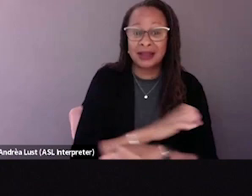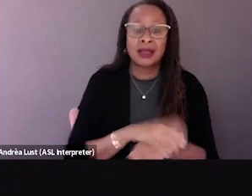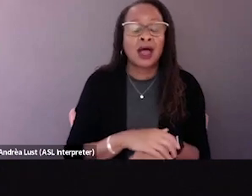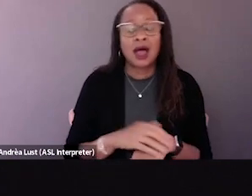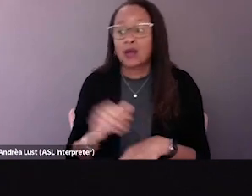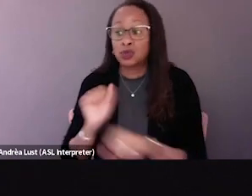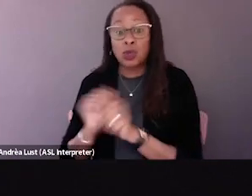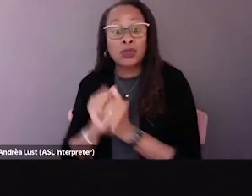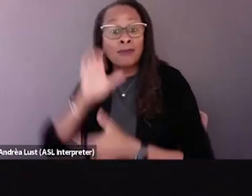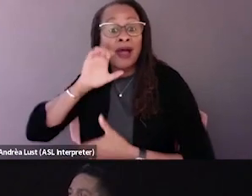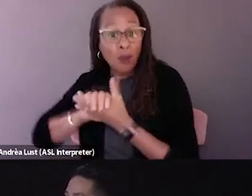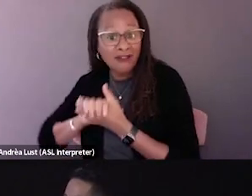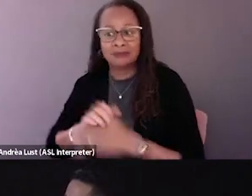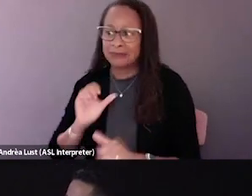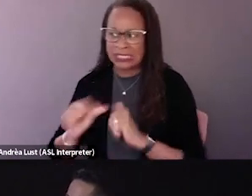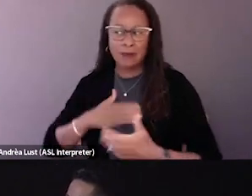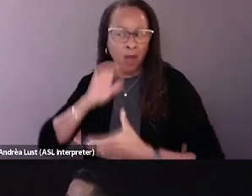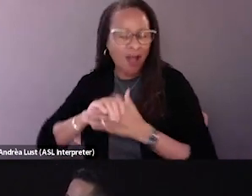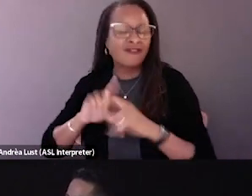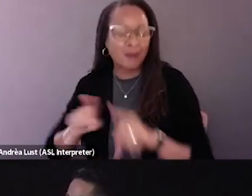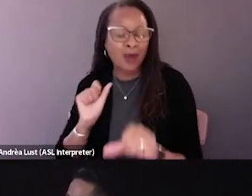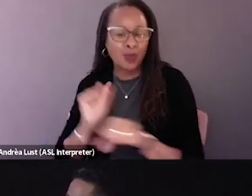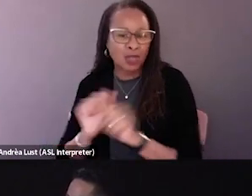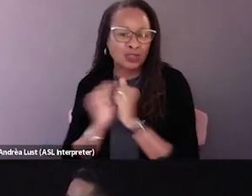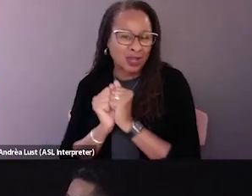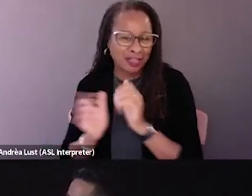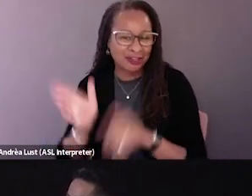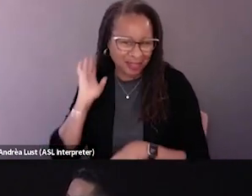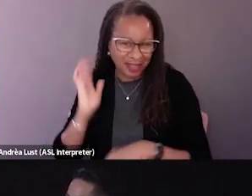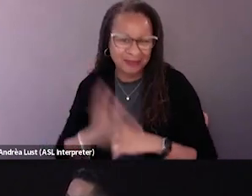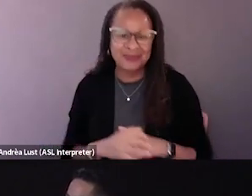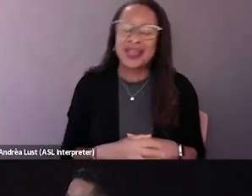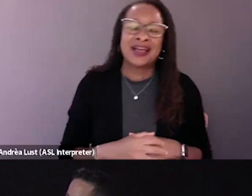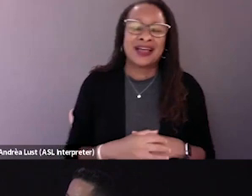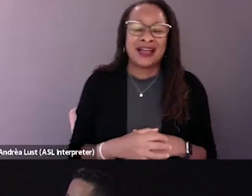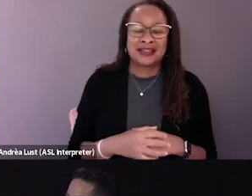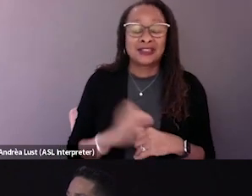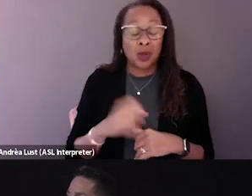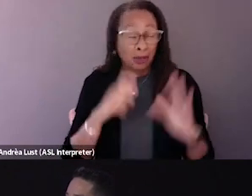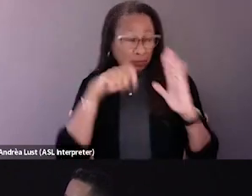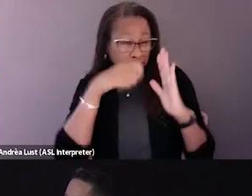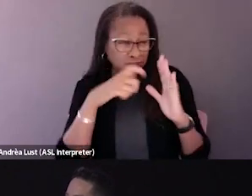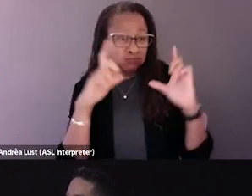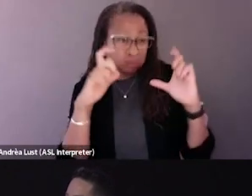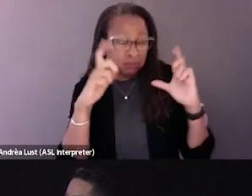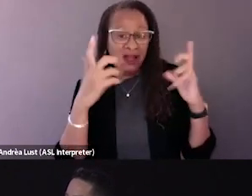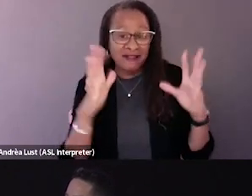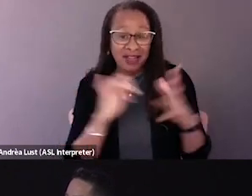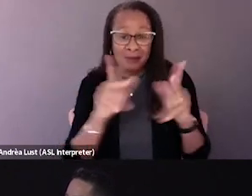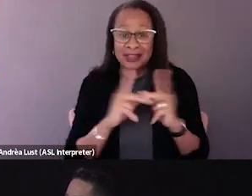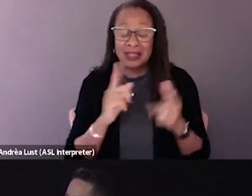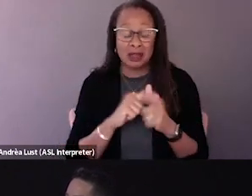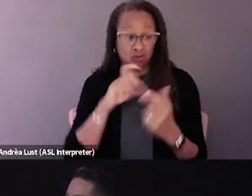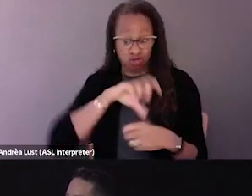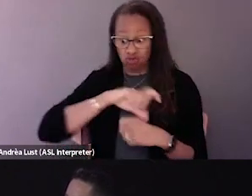wife, but we were working together then. And I took one shot of the pain clinic, and next thing I know, we were surrounded by Derek